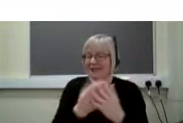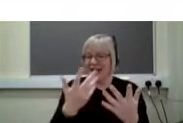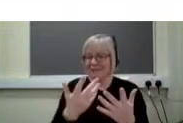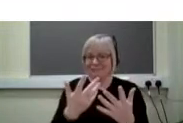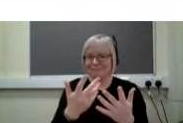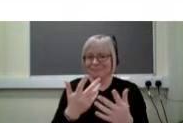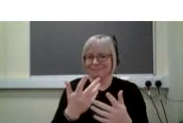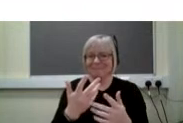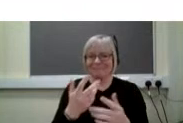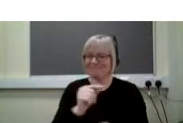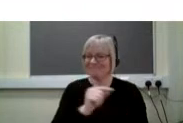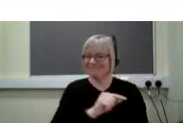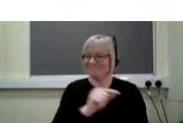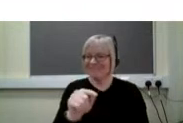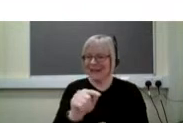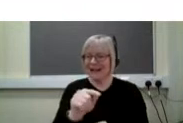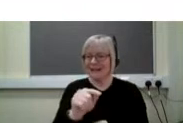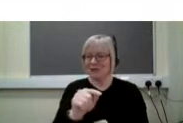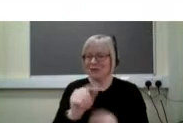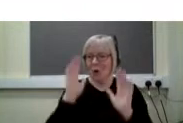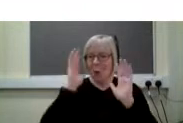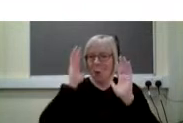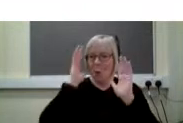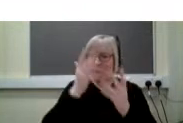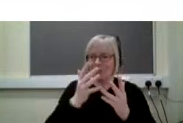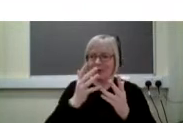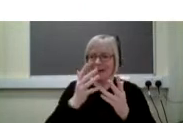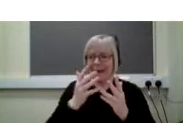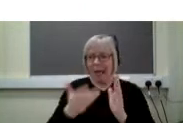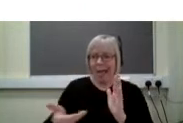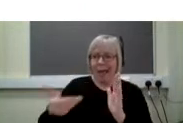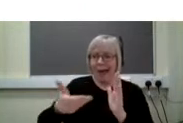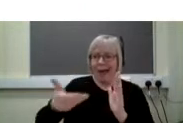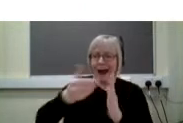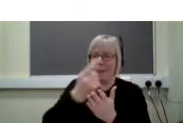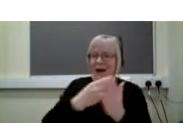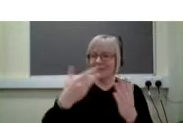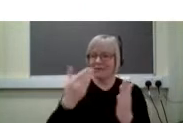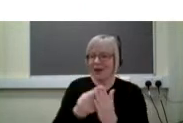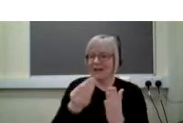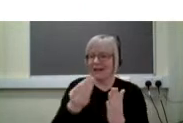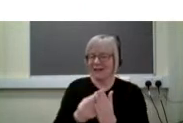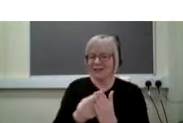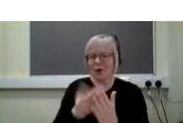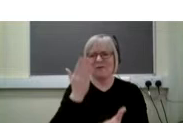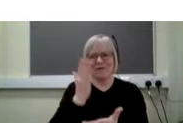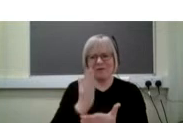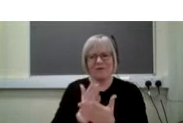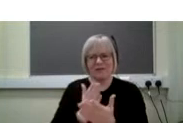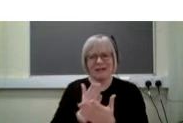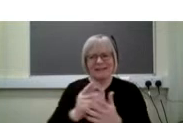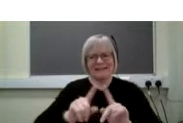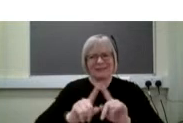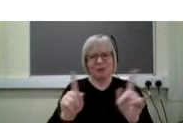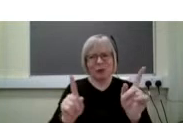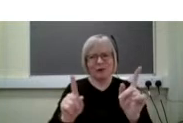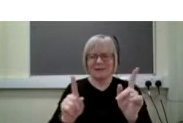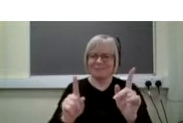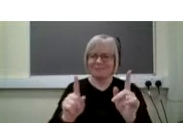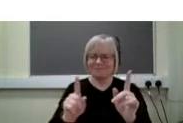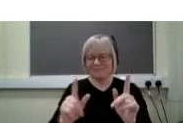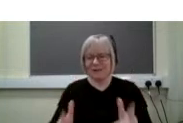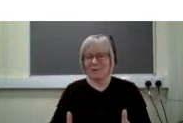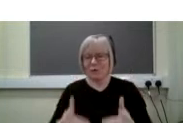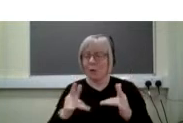had exacerbated financial concerns. So it was a bit of a mixed picture over time, but perhaps that was to be